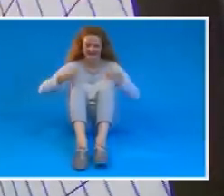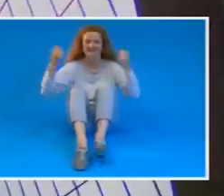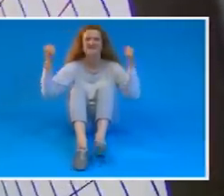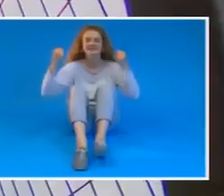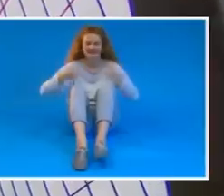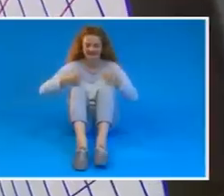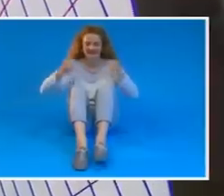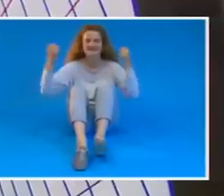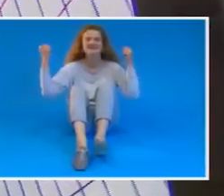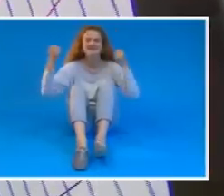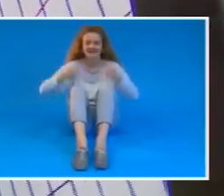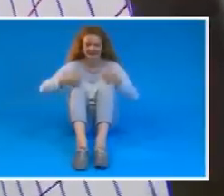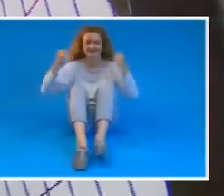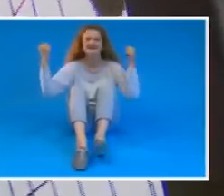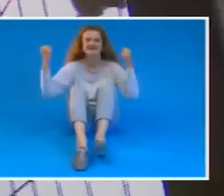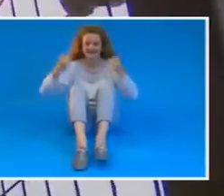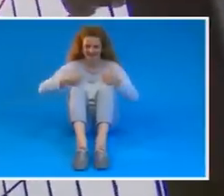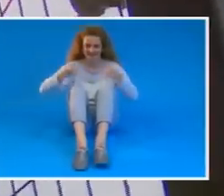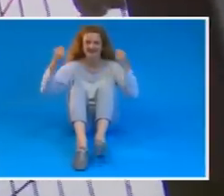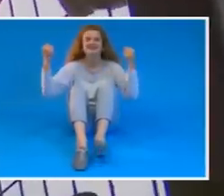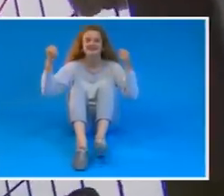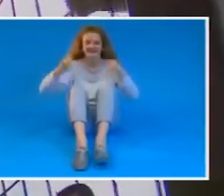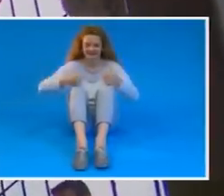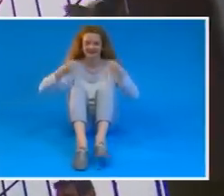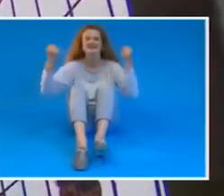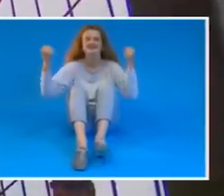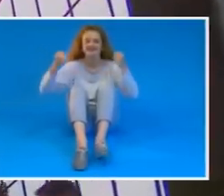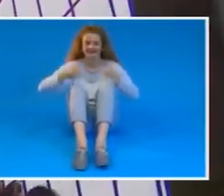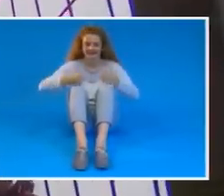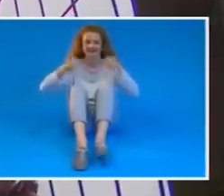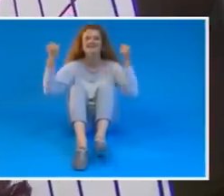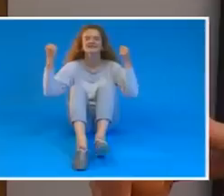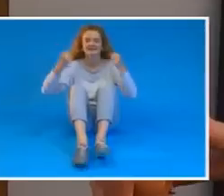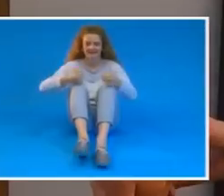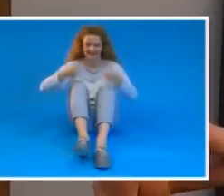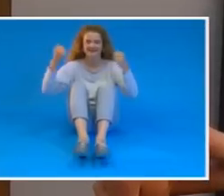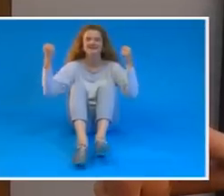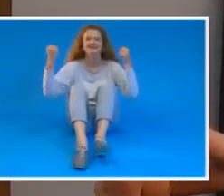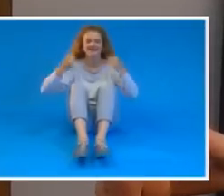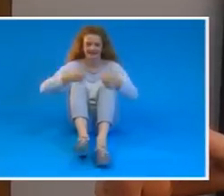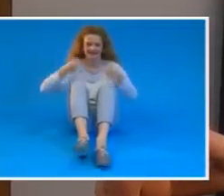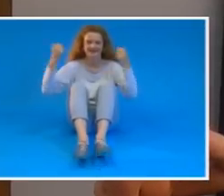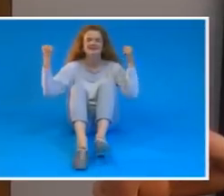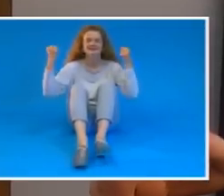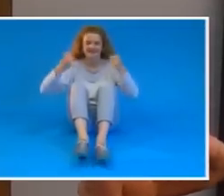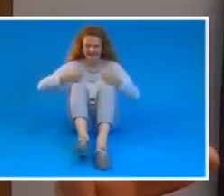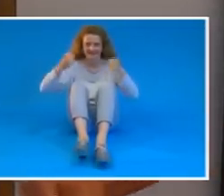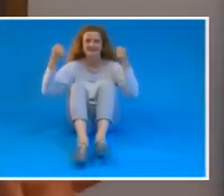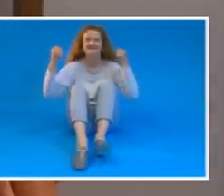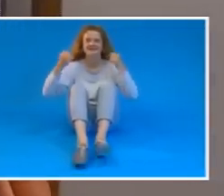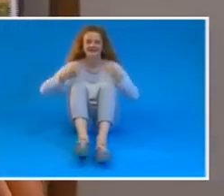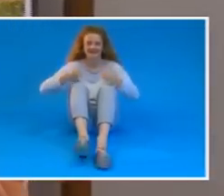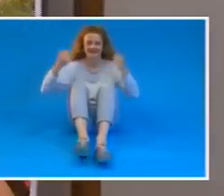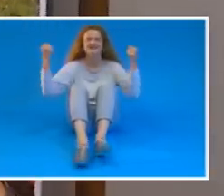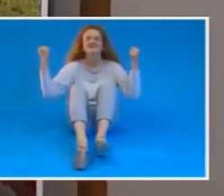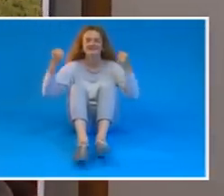hammers, four hammers, four hammers. Peter hammers with four hammers all day long. Peter hammers with five hammers,